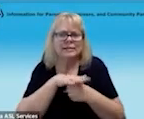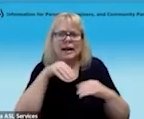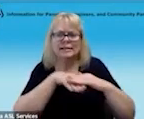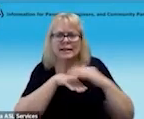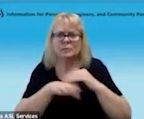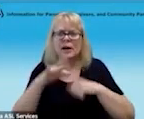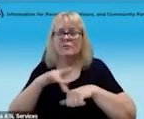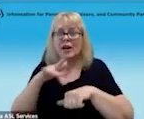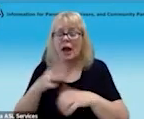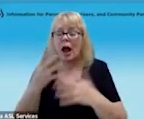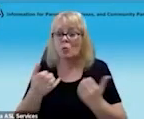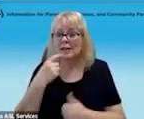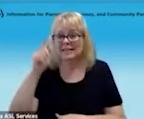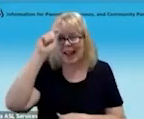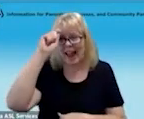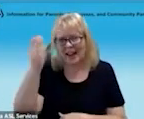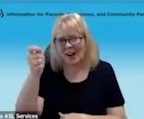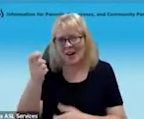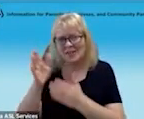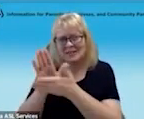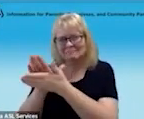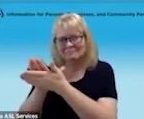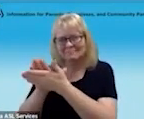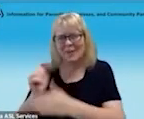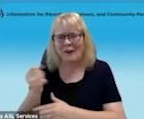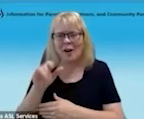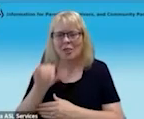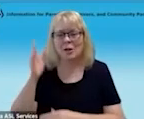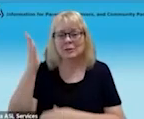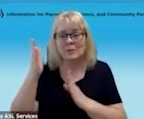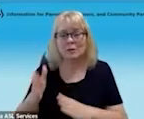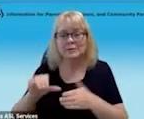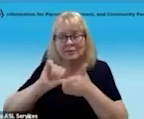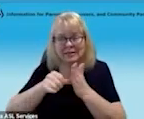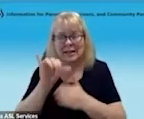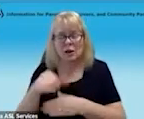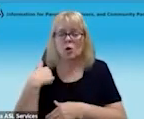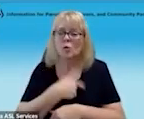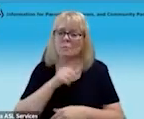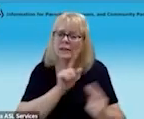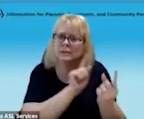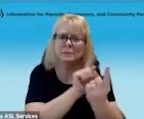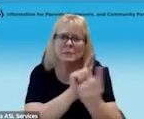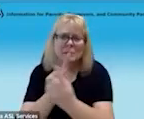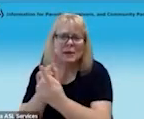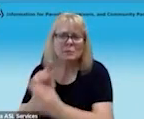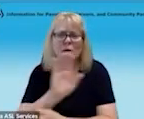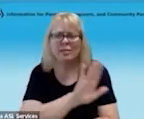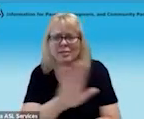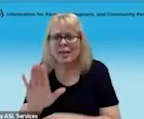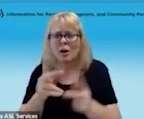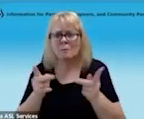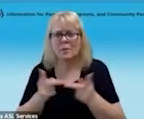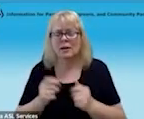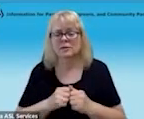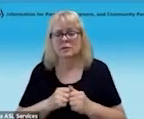that other people have constantly talked about through this presentation is to creating vaccination sites that are accessible and available. And I really want to give